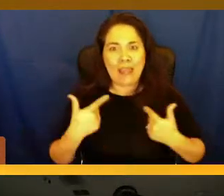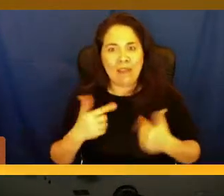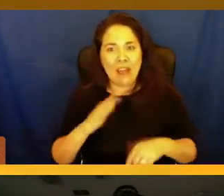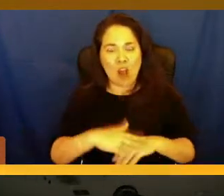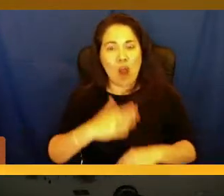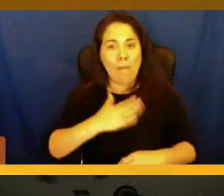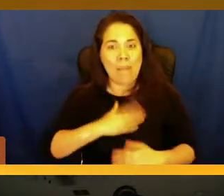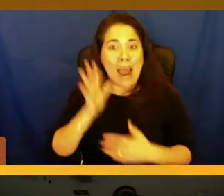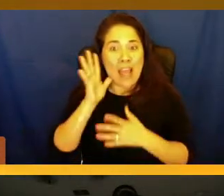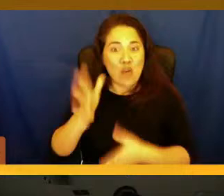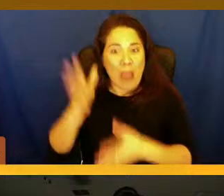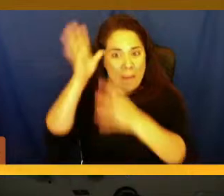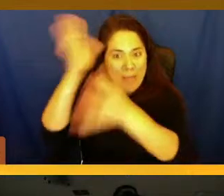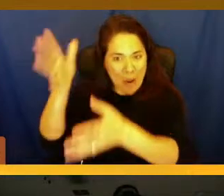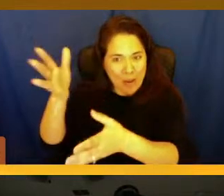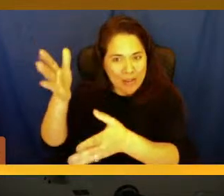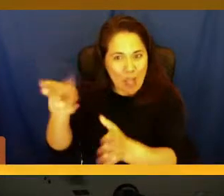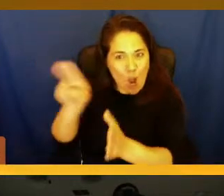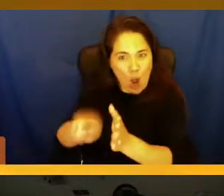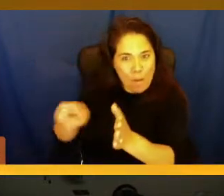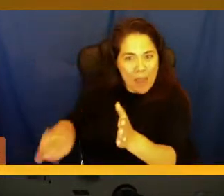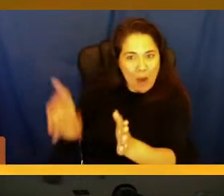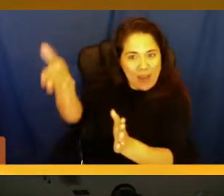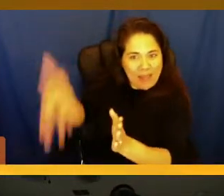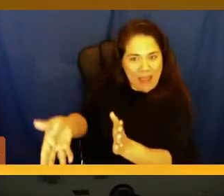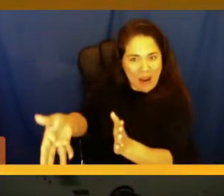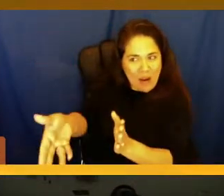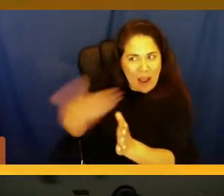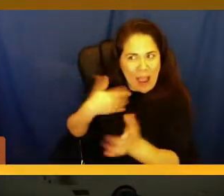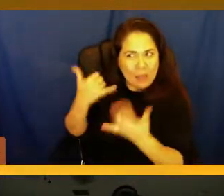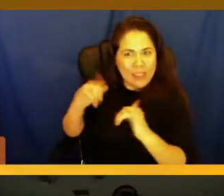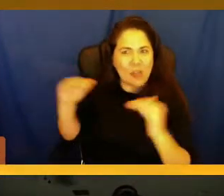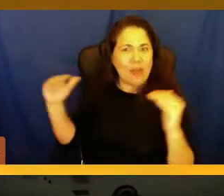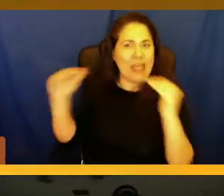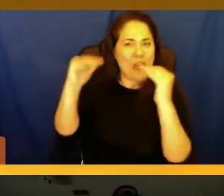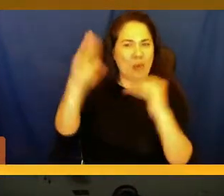are buried in, are less than you,